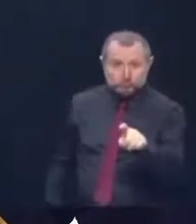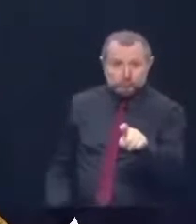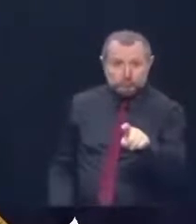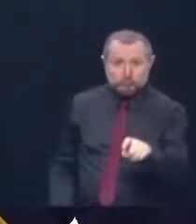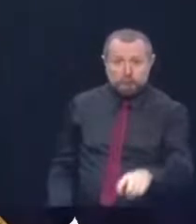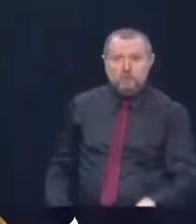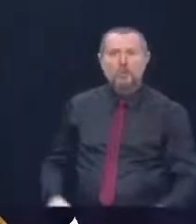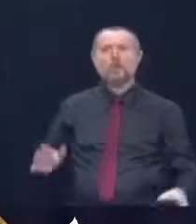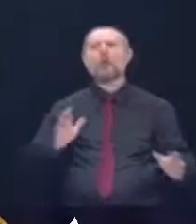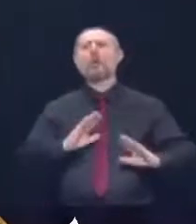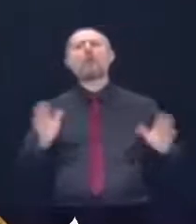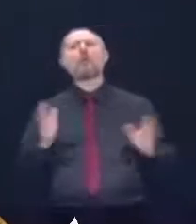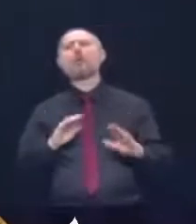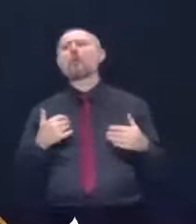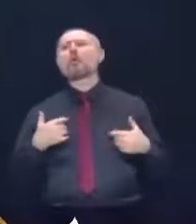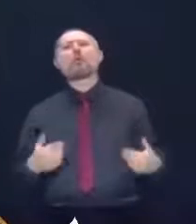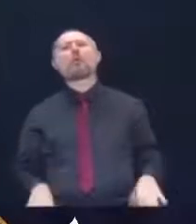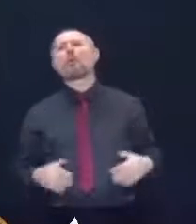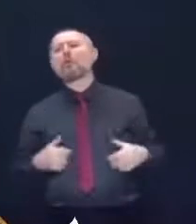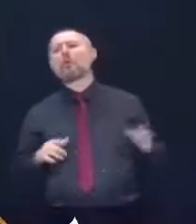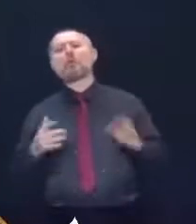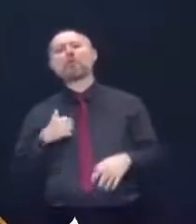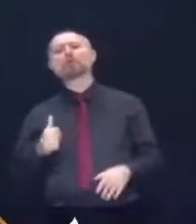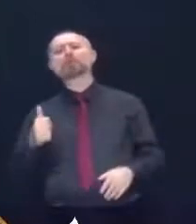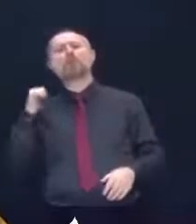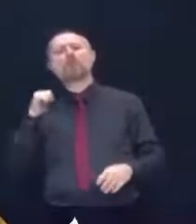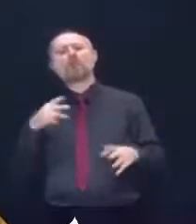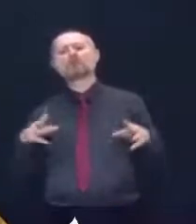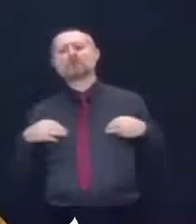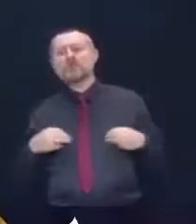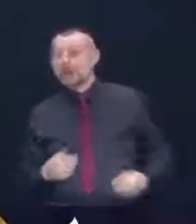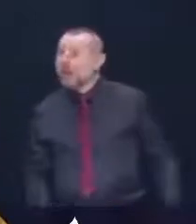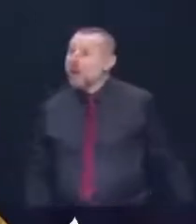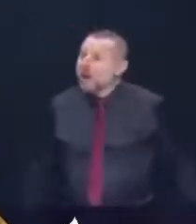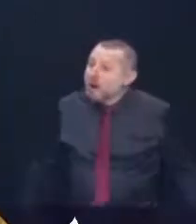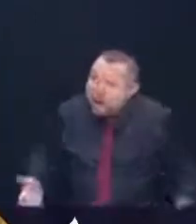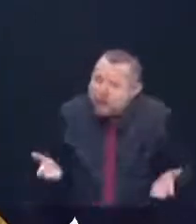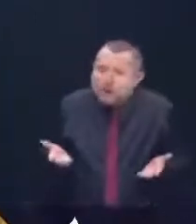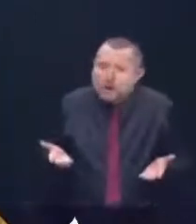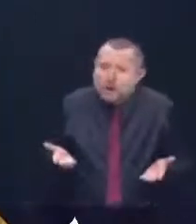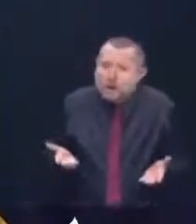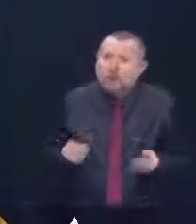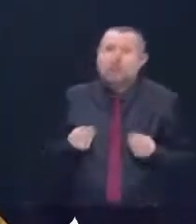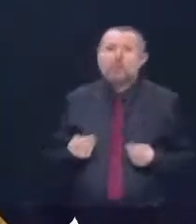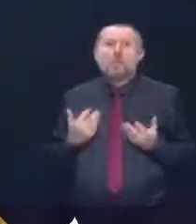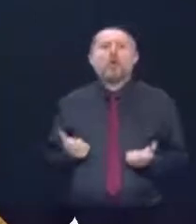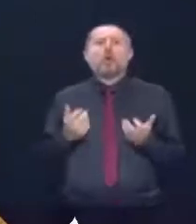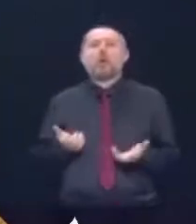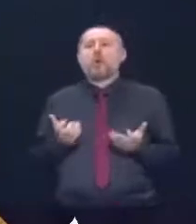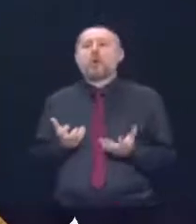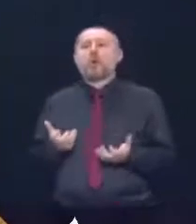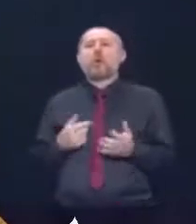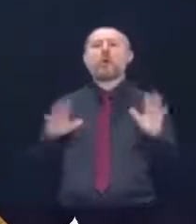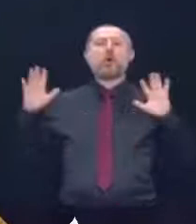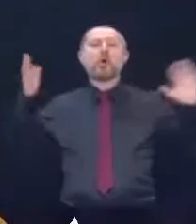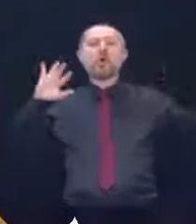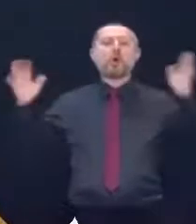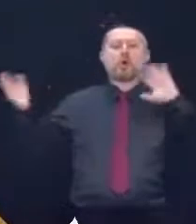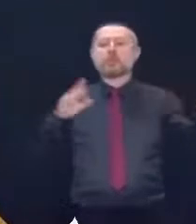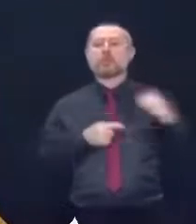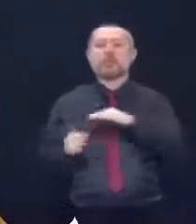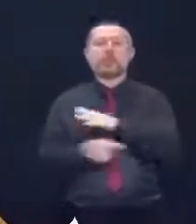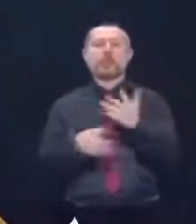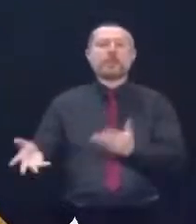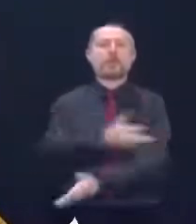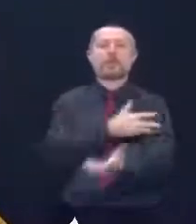Well, no. I'm not doing that. I said, oh, see, so you want to be able to act irresponsibly, but